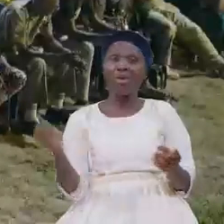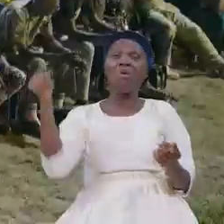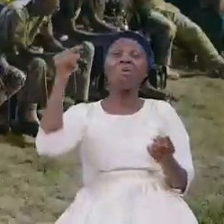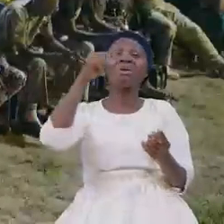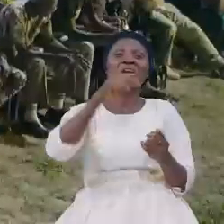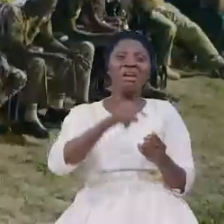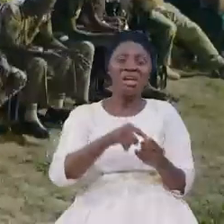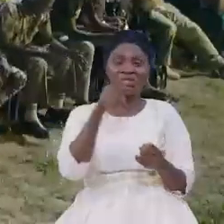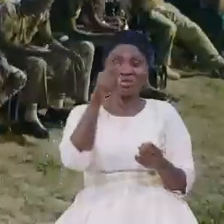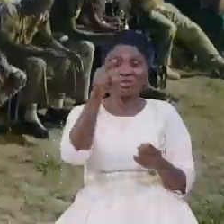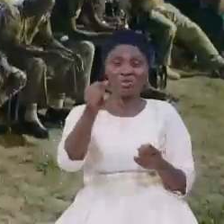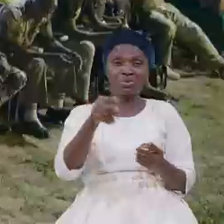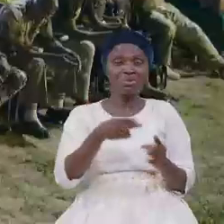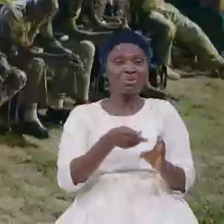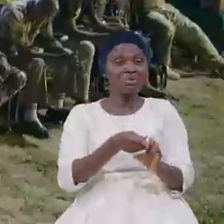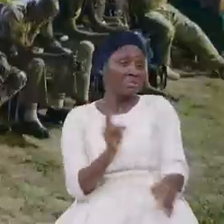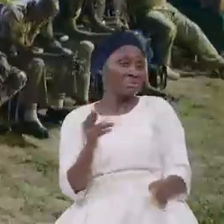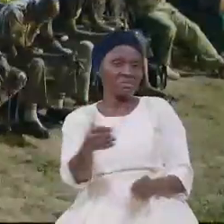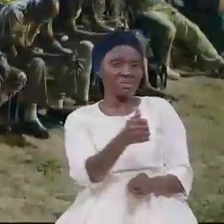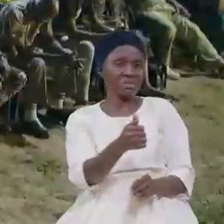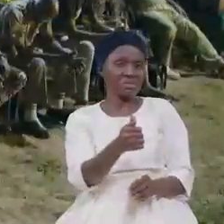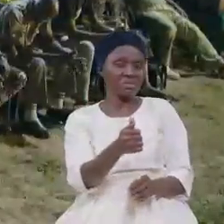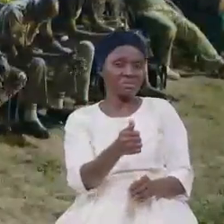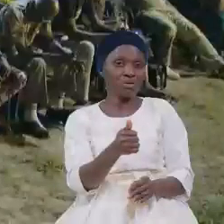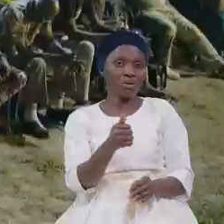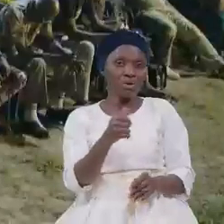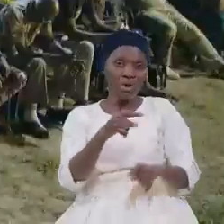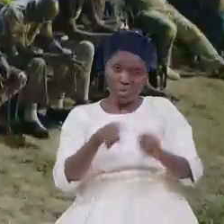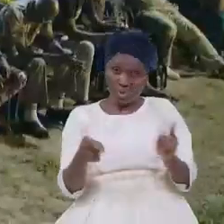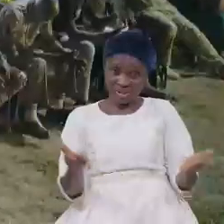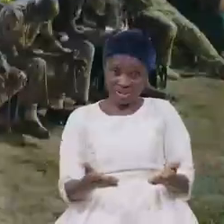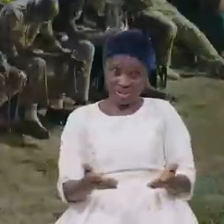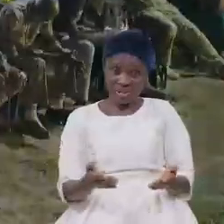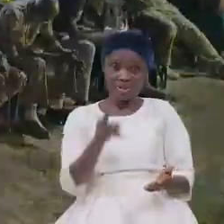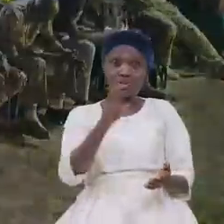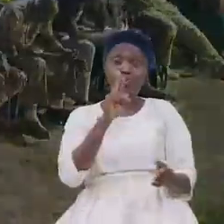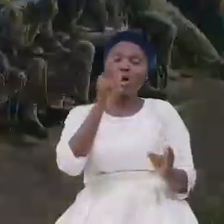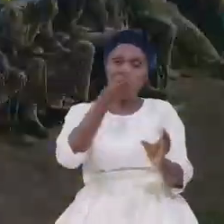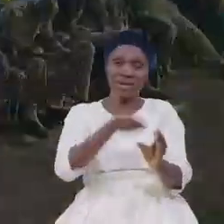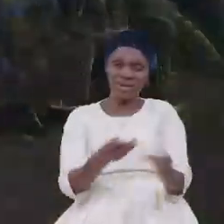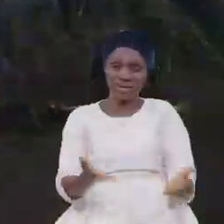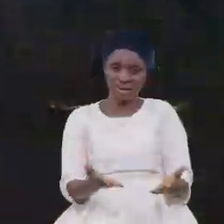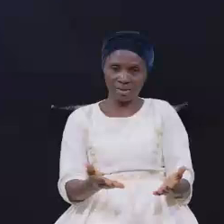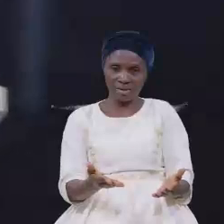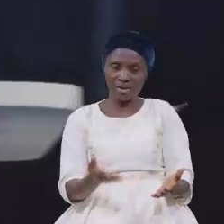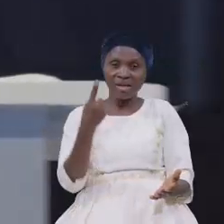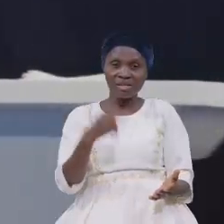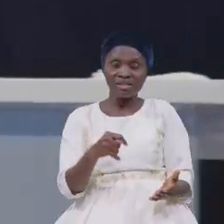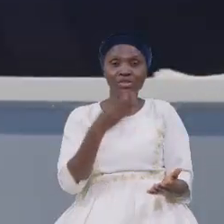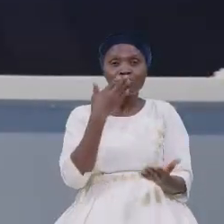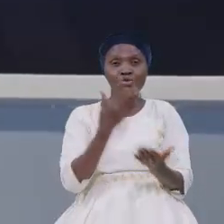to be the half not. But the goodness of God, the forgiveness of